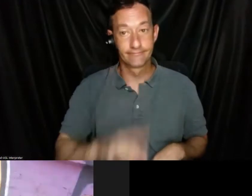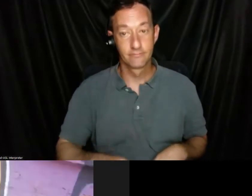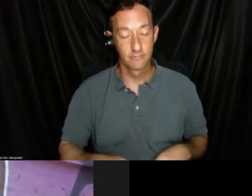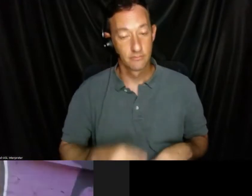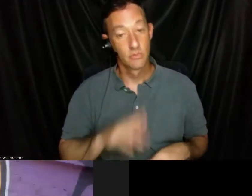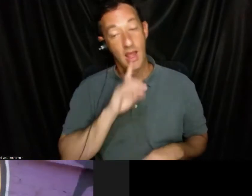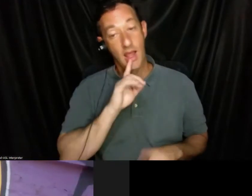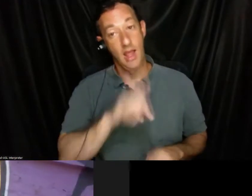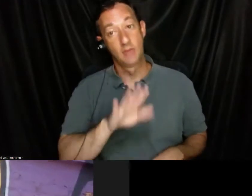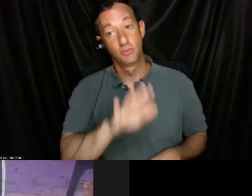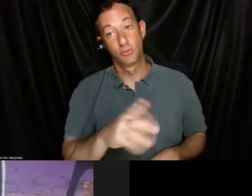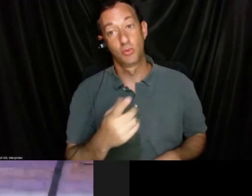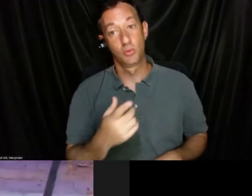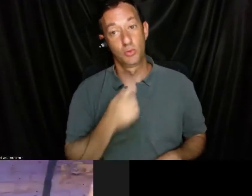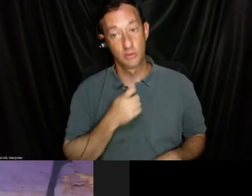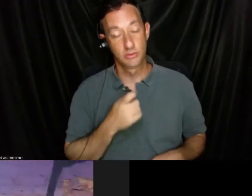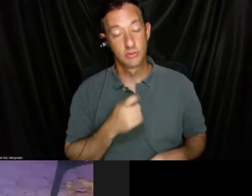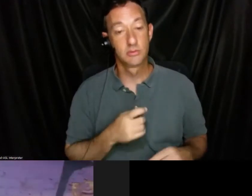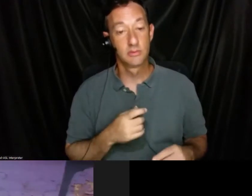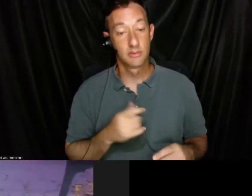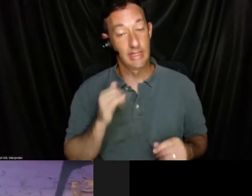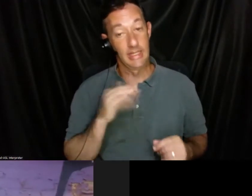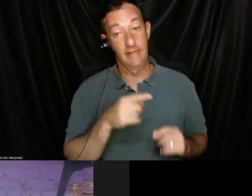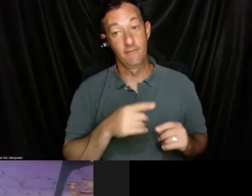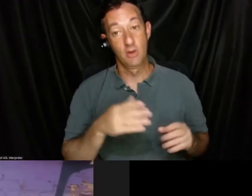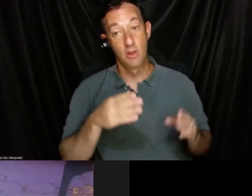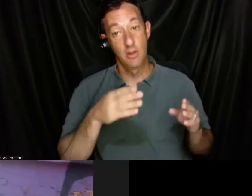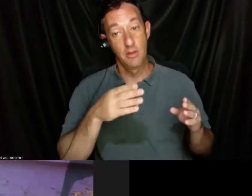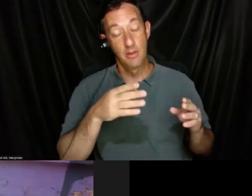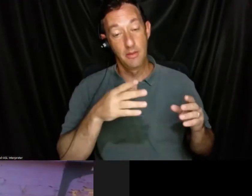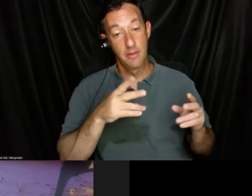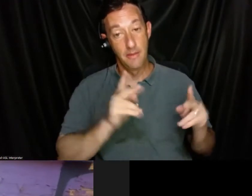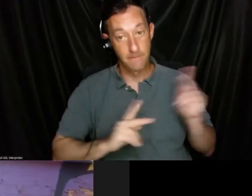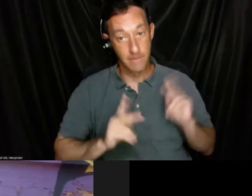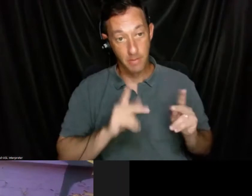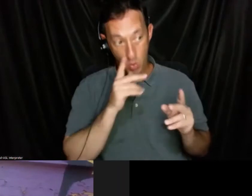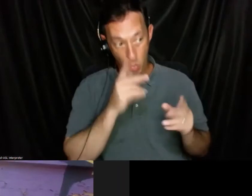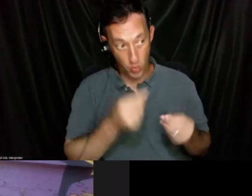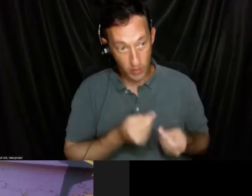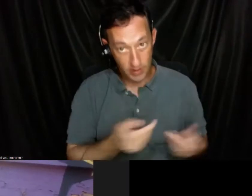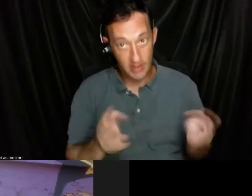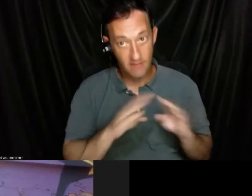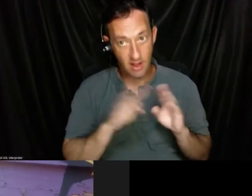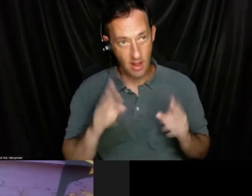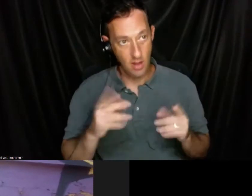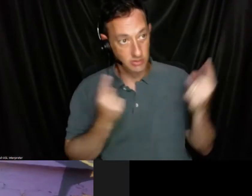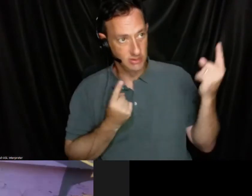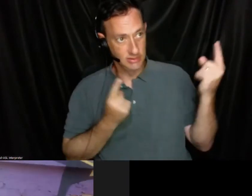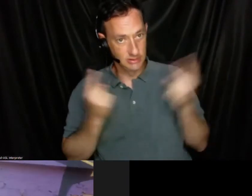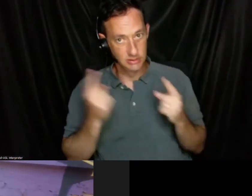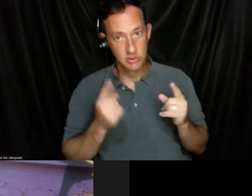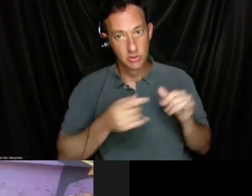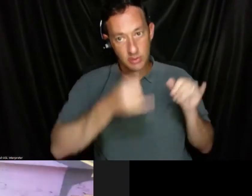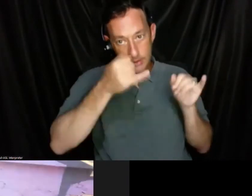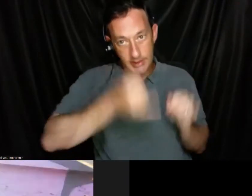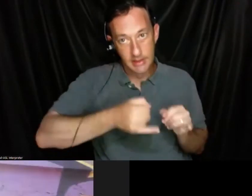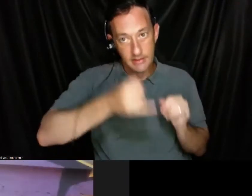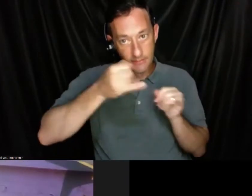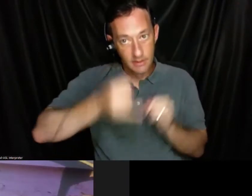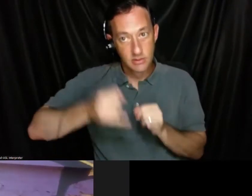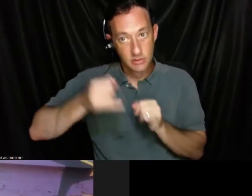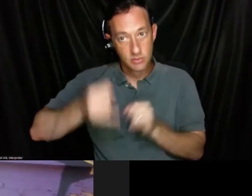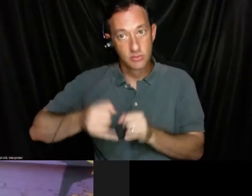that if the individuals that are giving housing would take that into consideration on a case-by-case